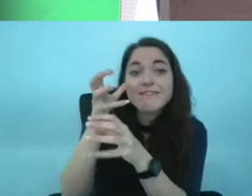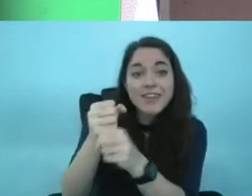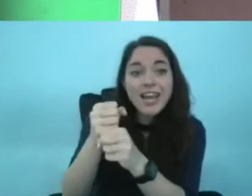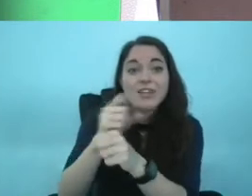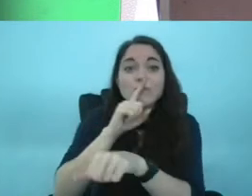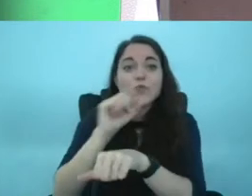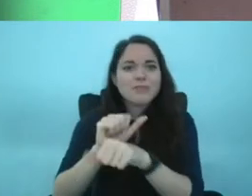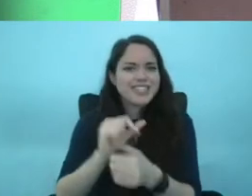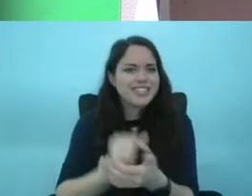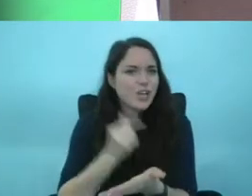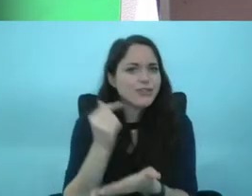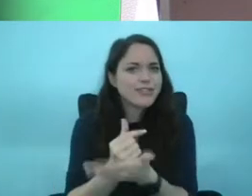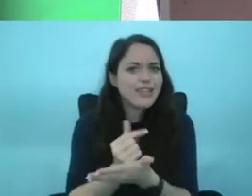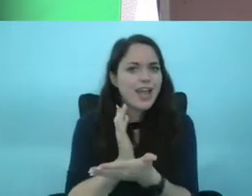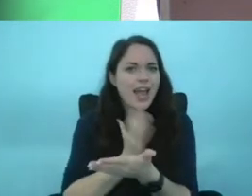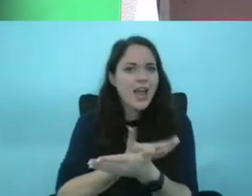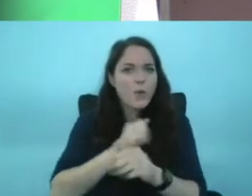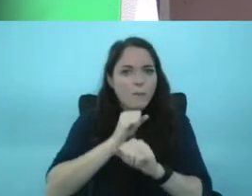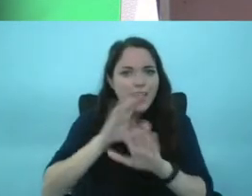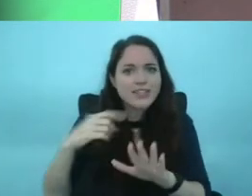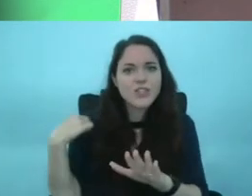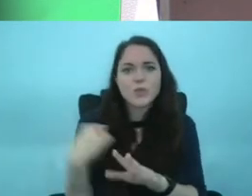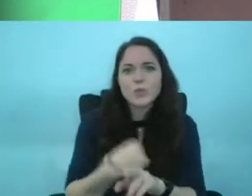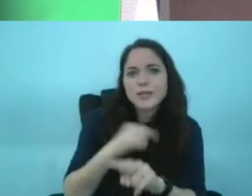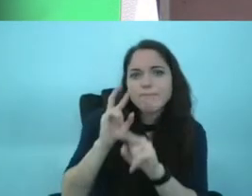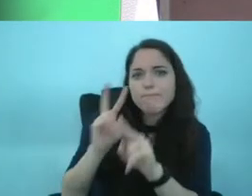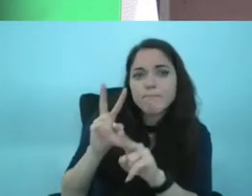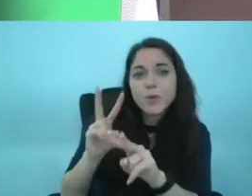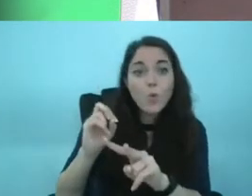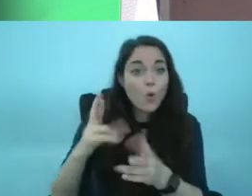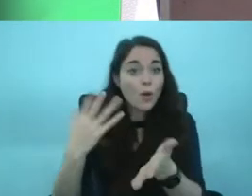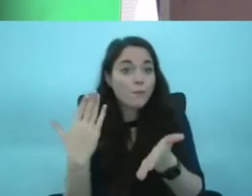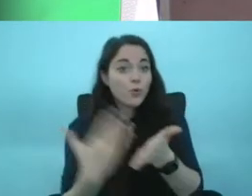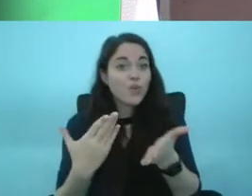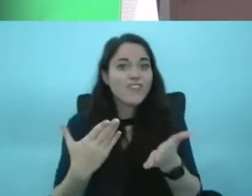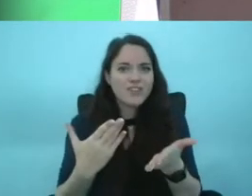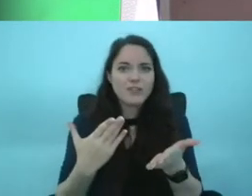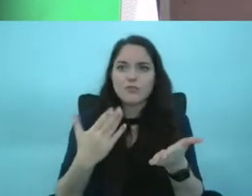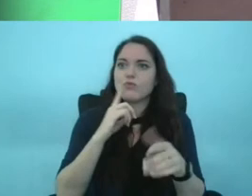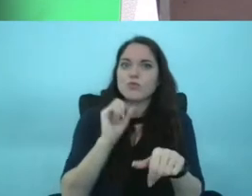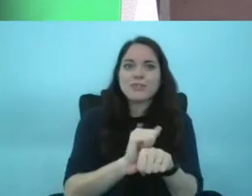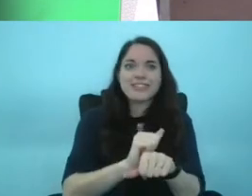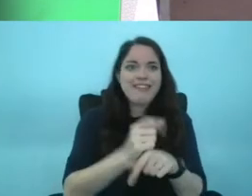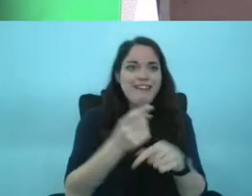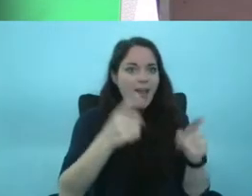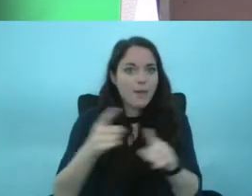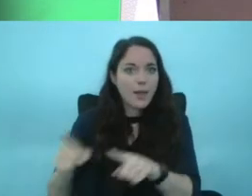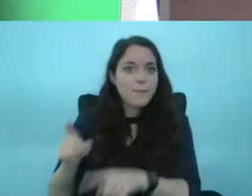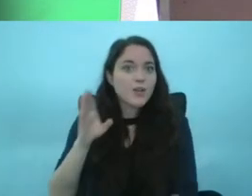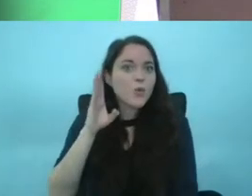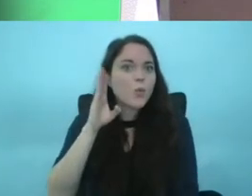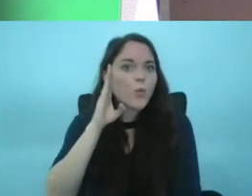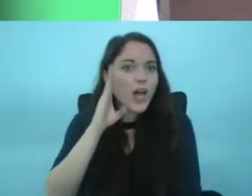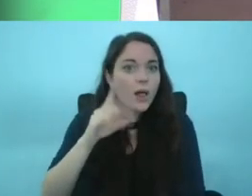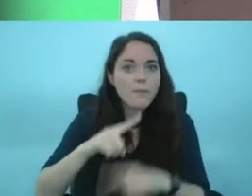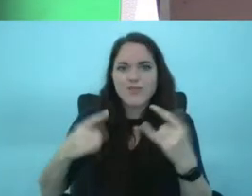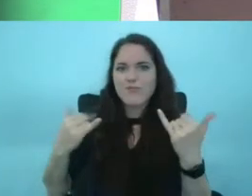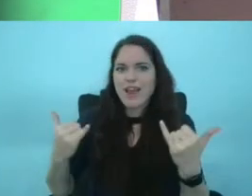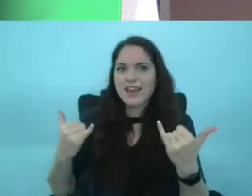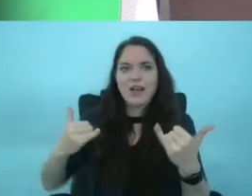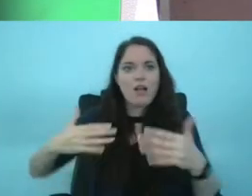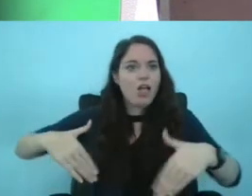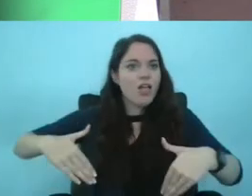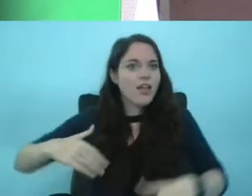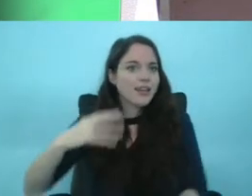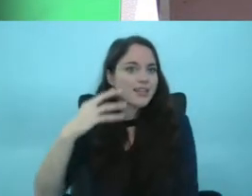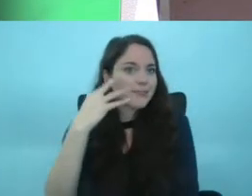for or prove the existence of the realities that at present remain unseen.